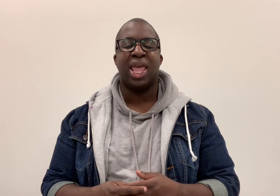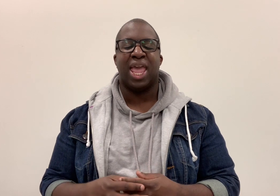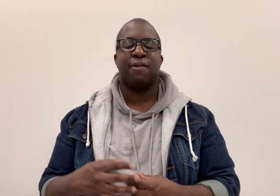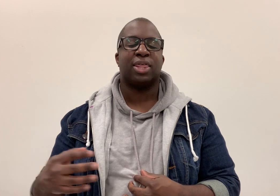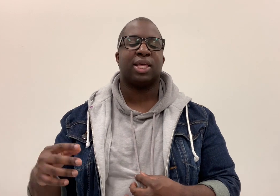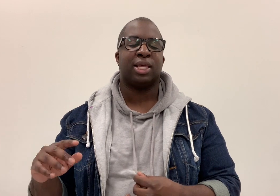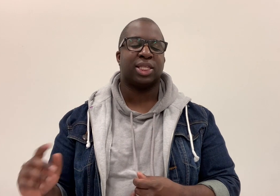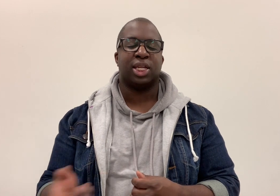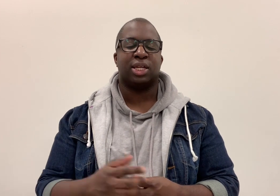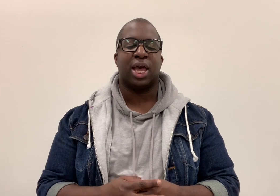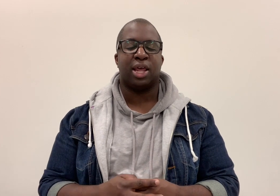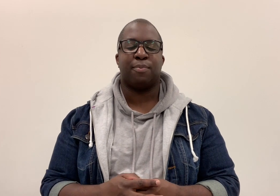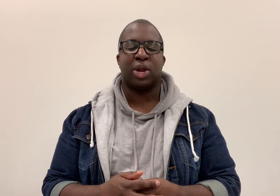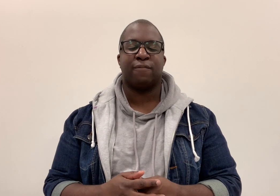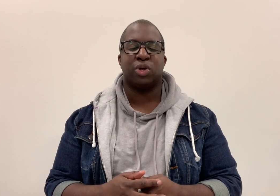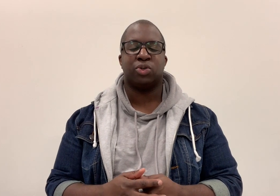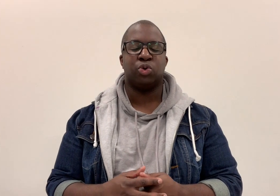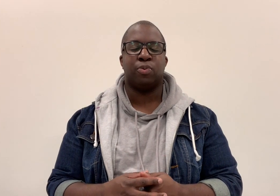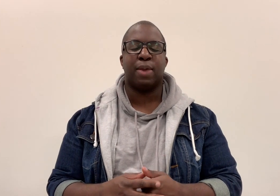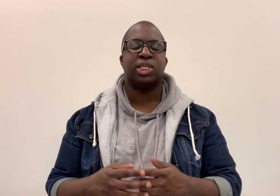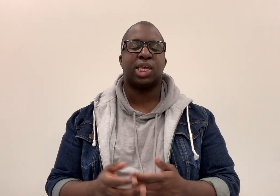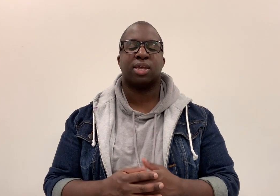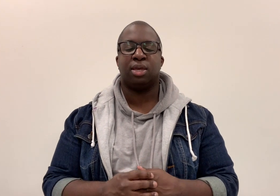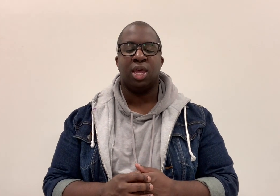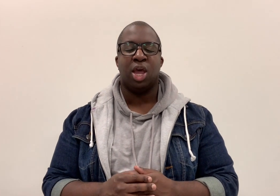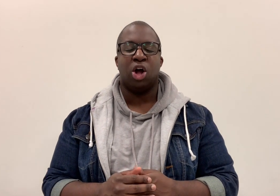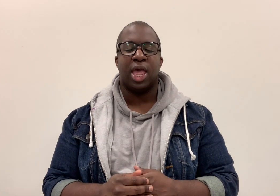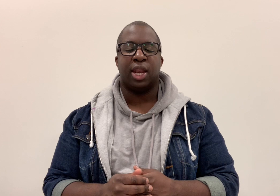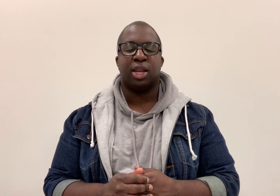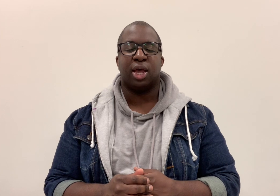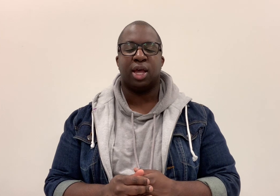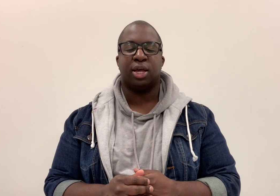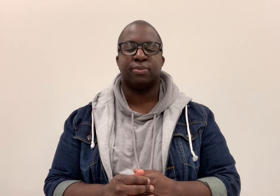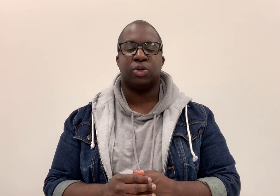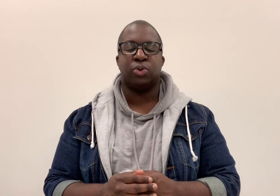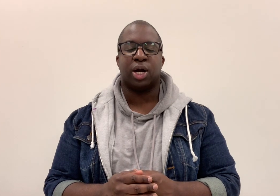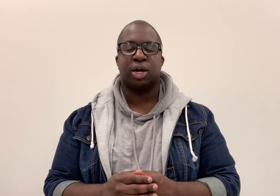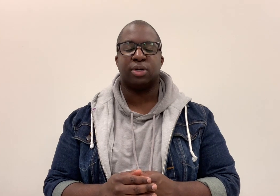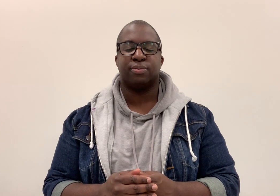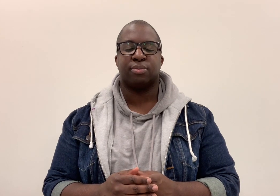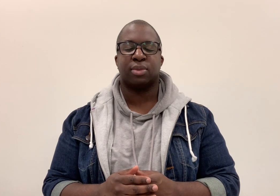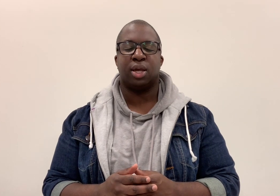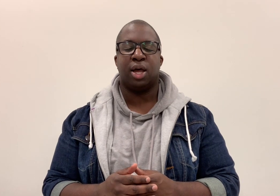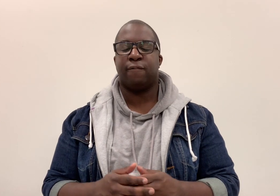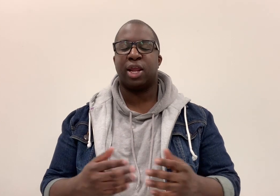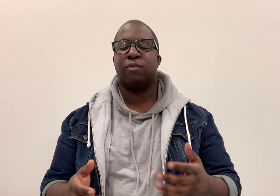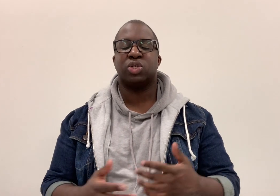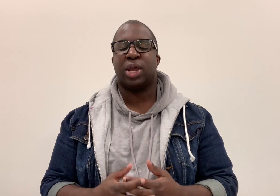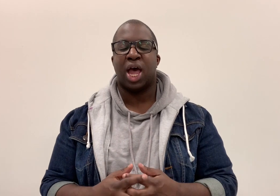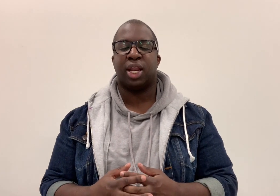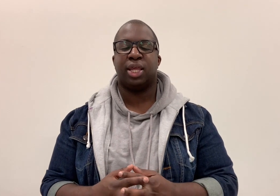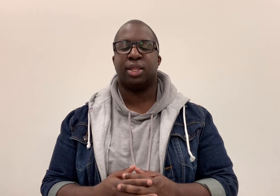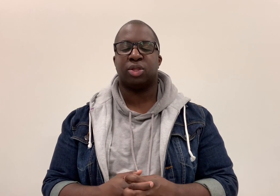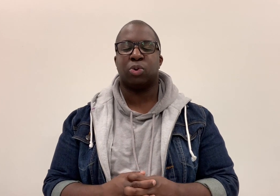world and everything that's in it, God. I pray for those who may be sick and who are afraid of